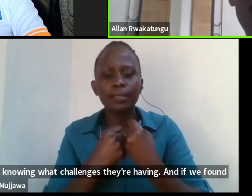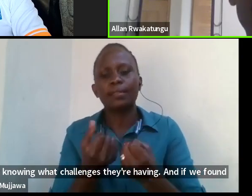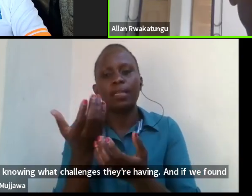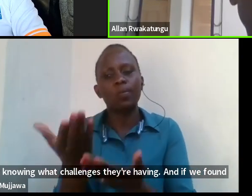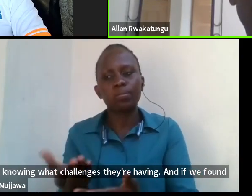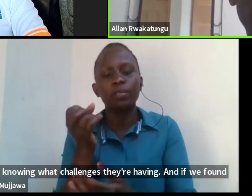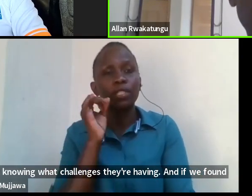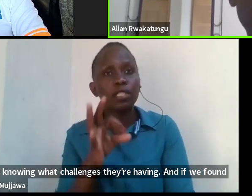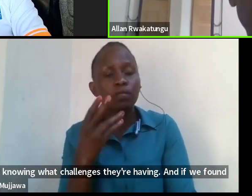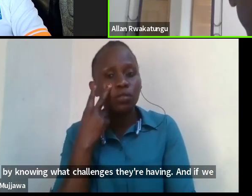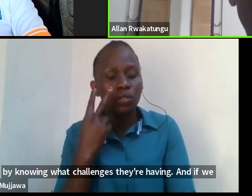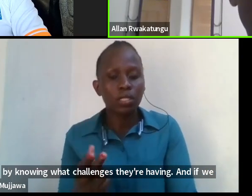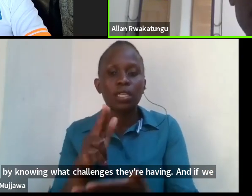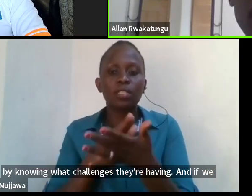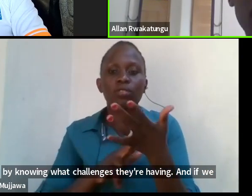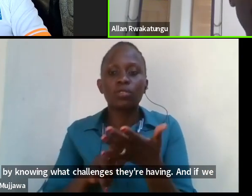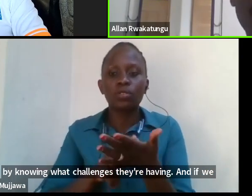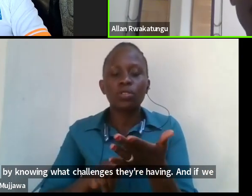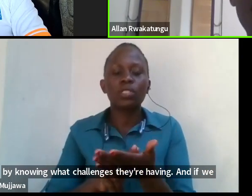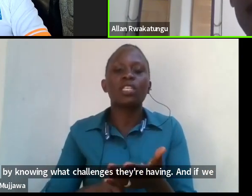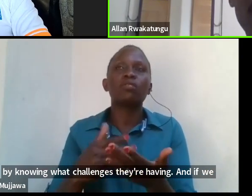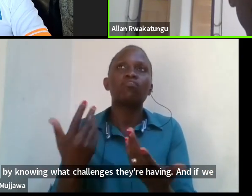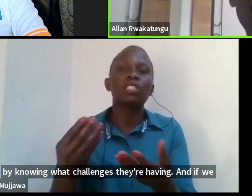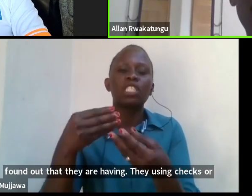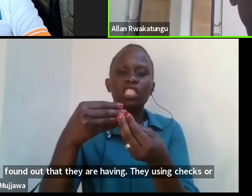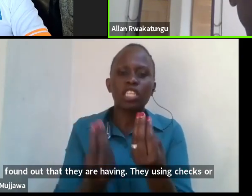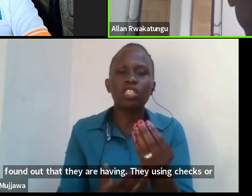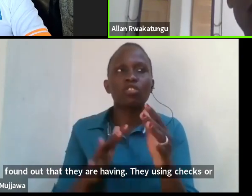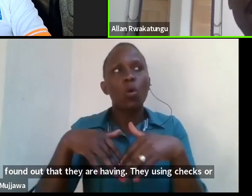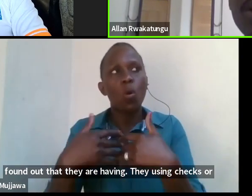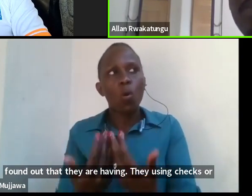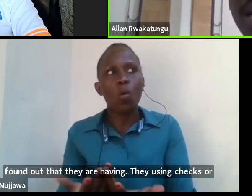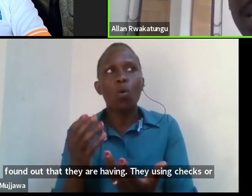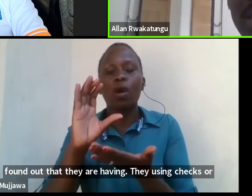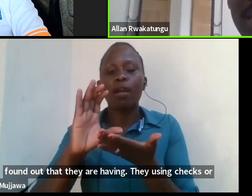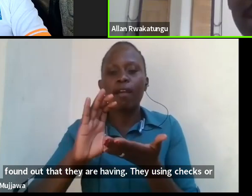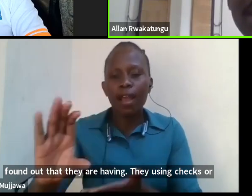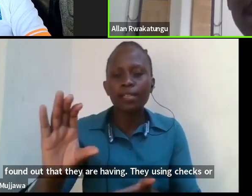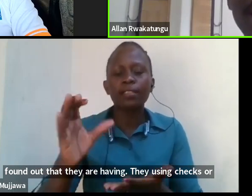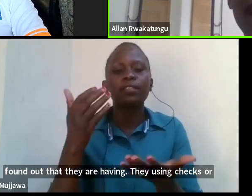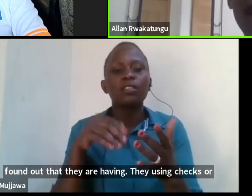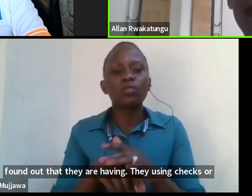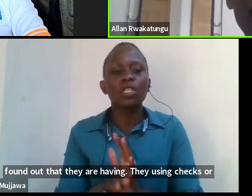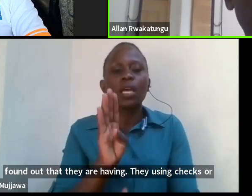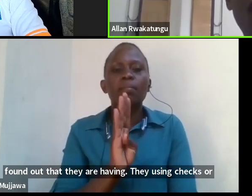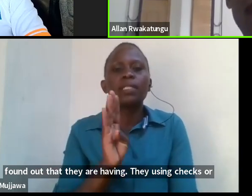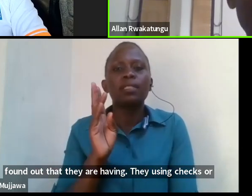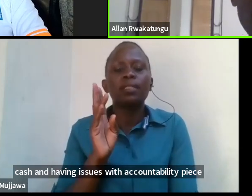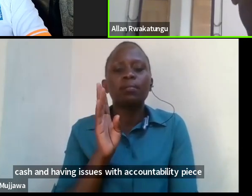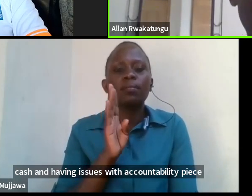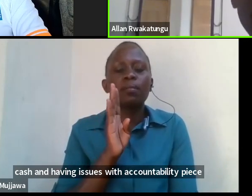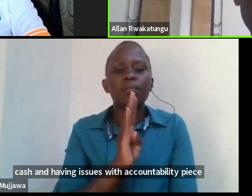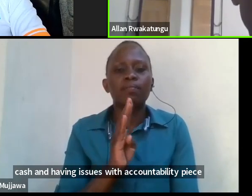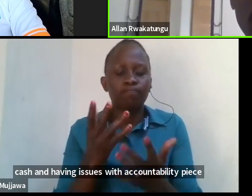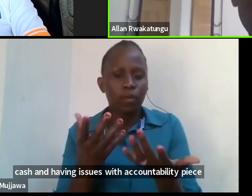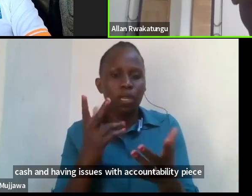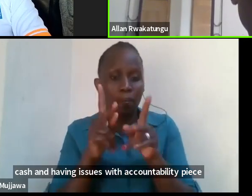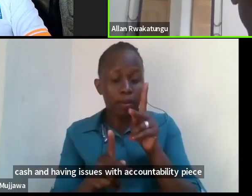having, they're using checks or cash and having issues with accountability, people are, you